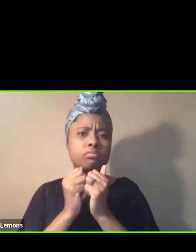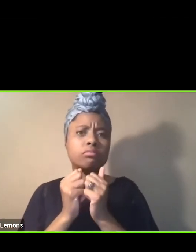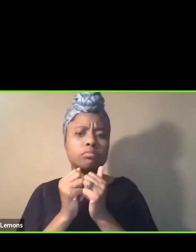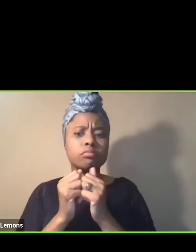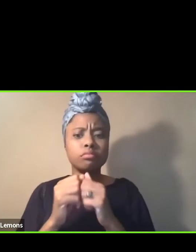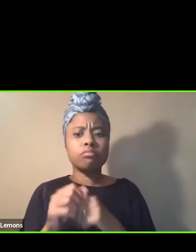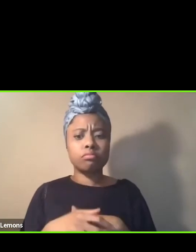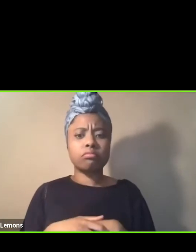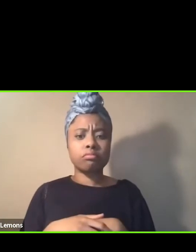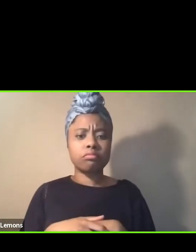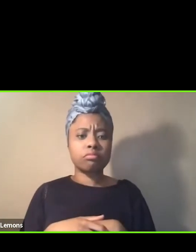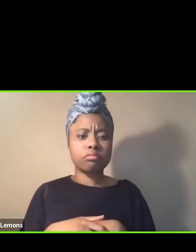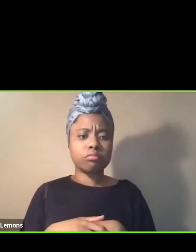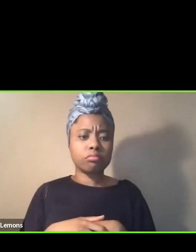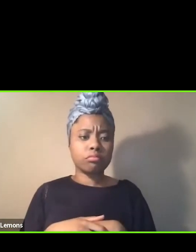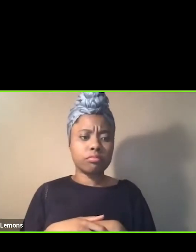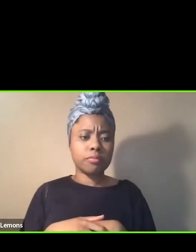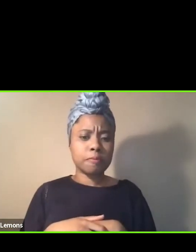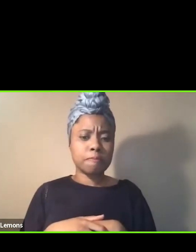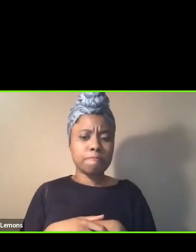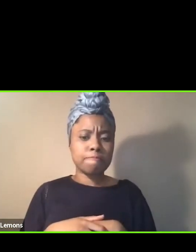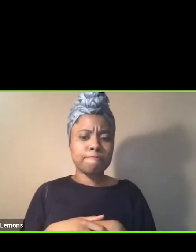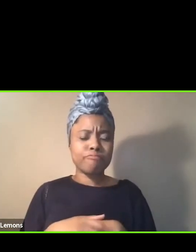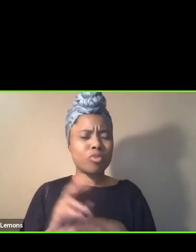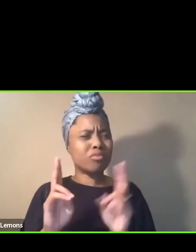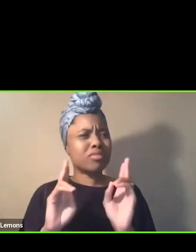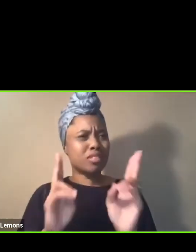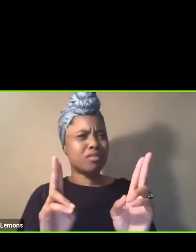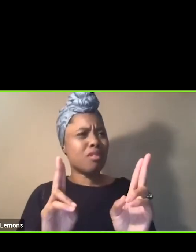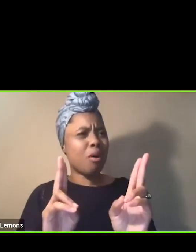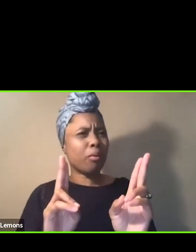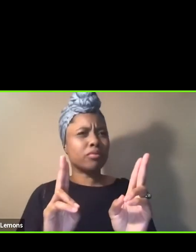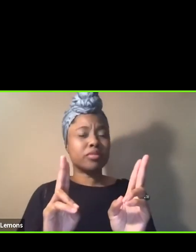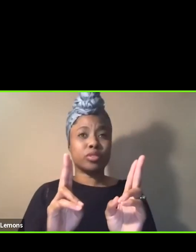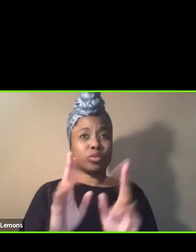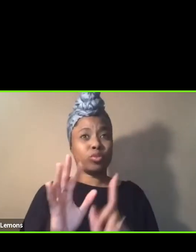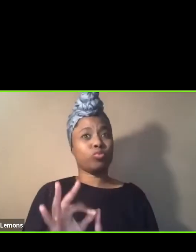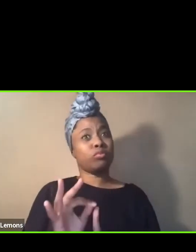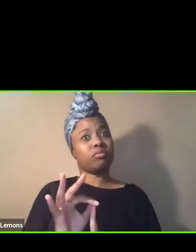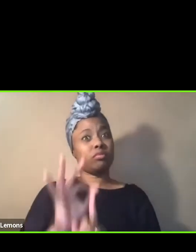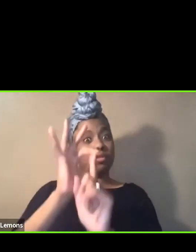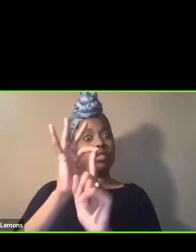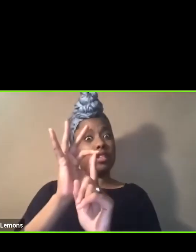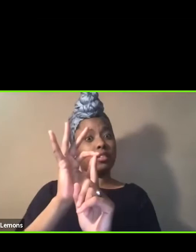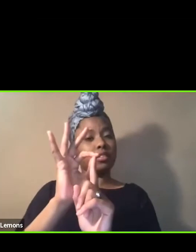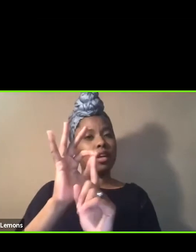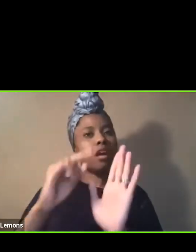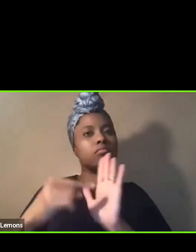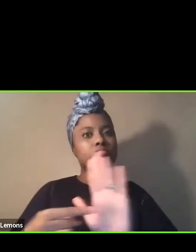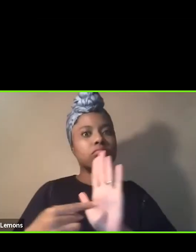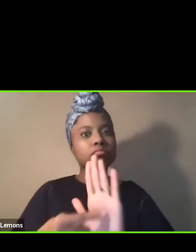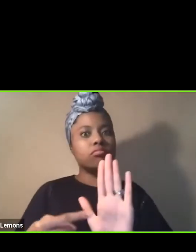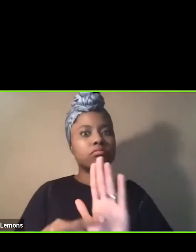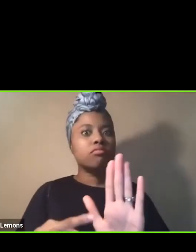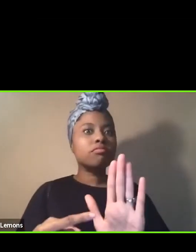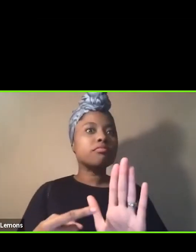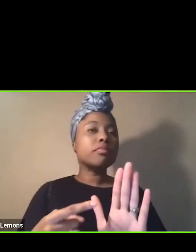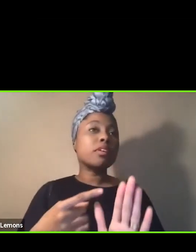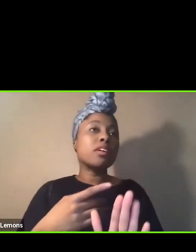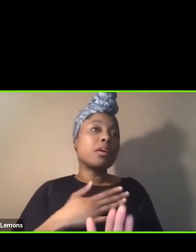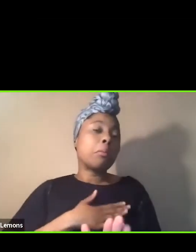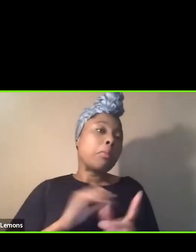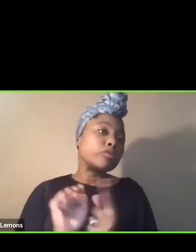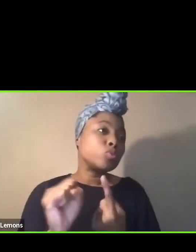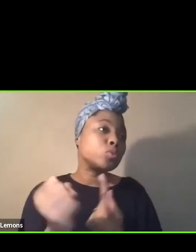is one that is unique. It represents, in my case,